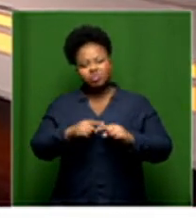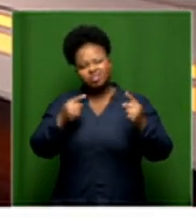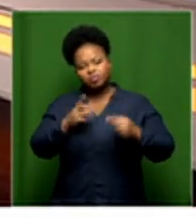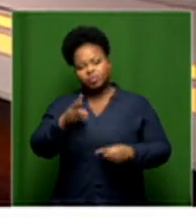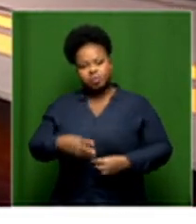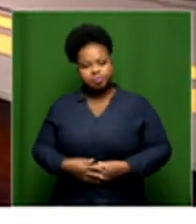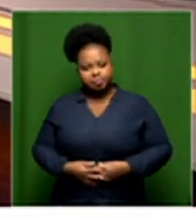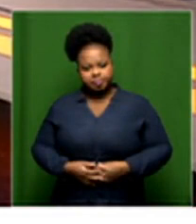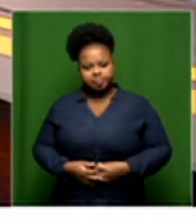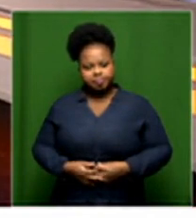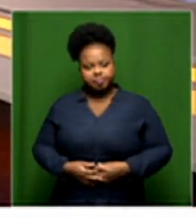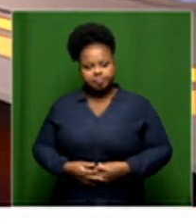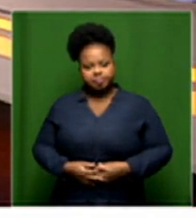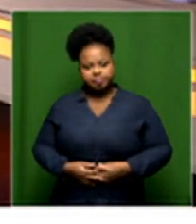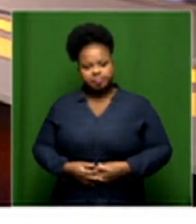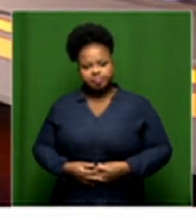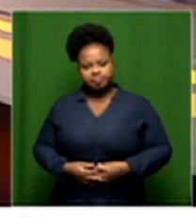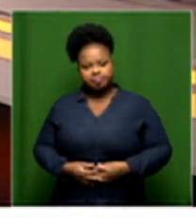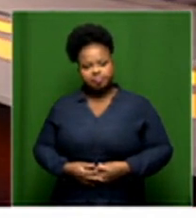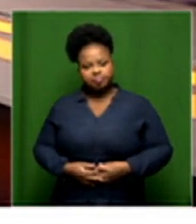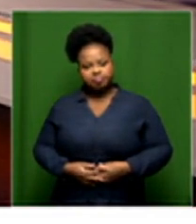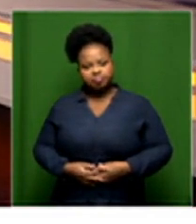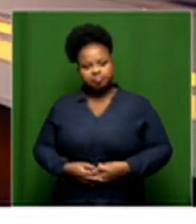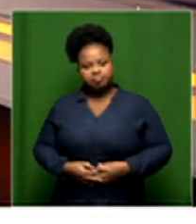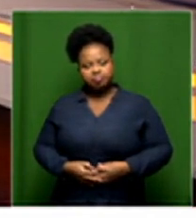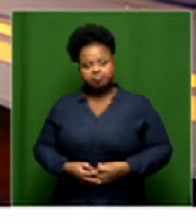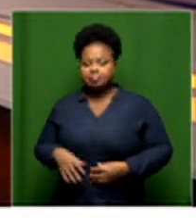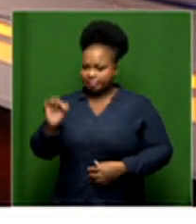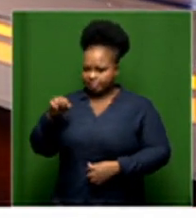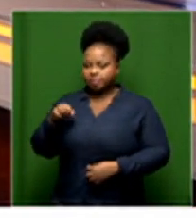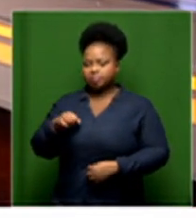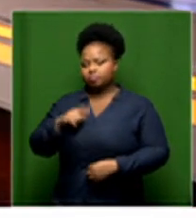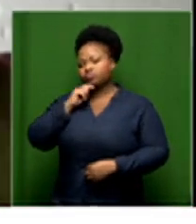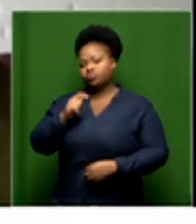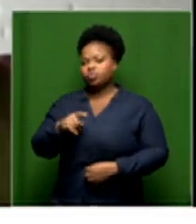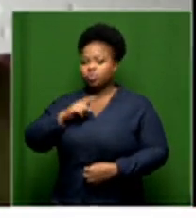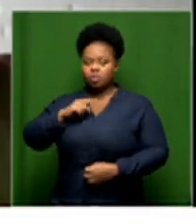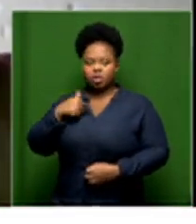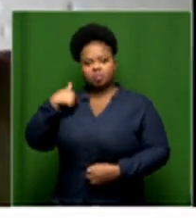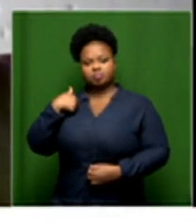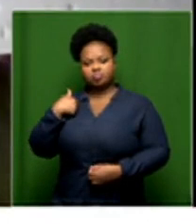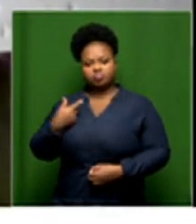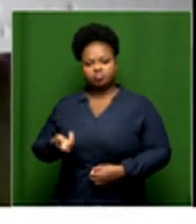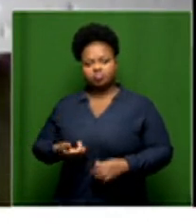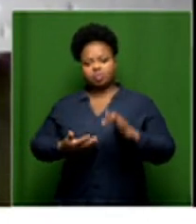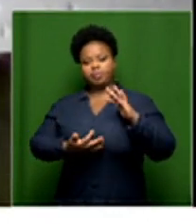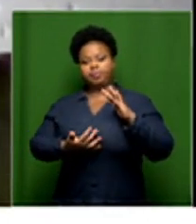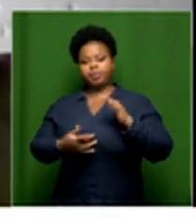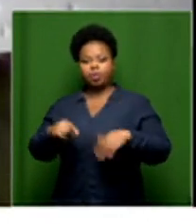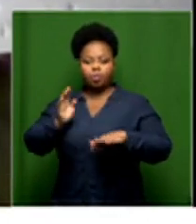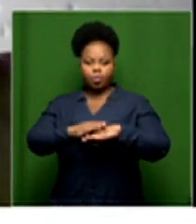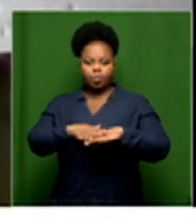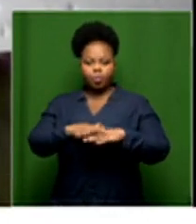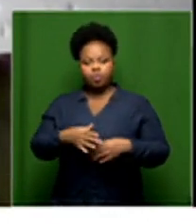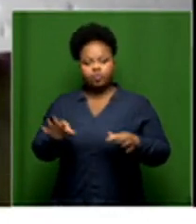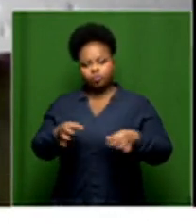genres during the course of your career? Yes, definitely. Because I'm more what inspires me a lot in the music